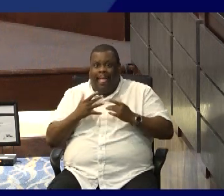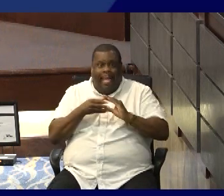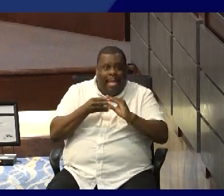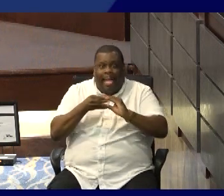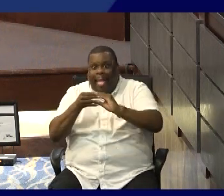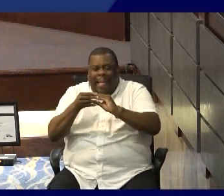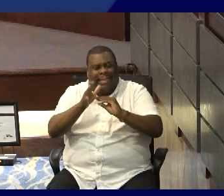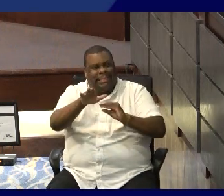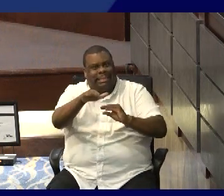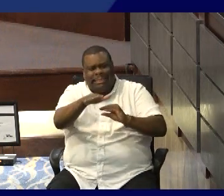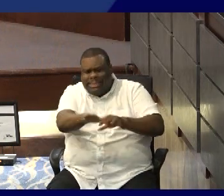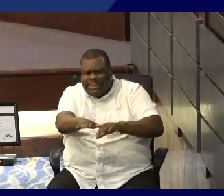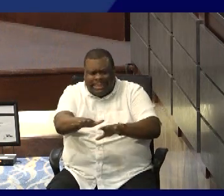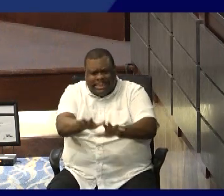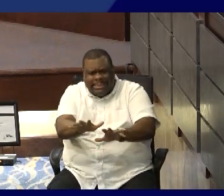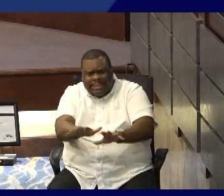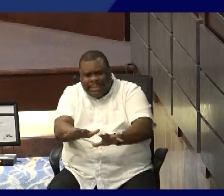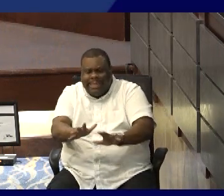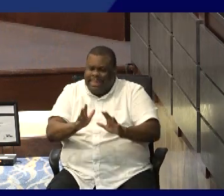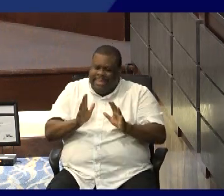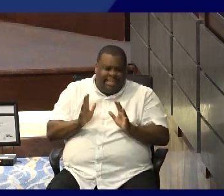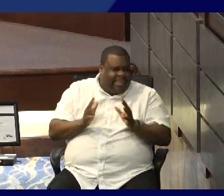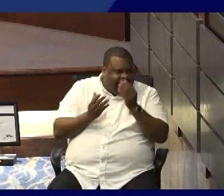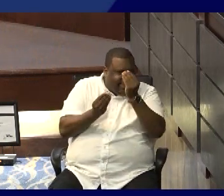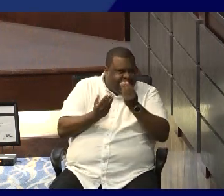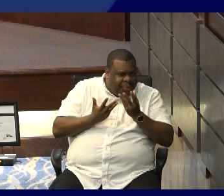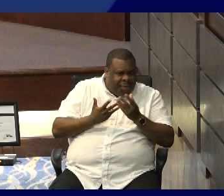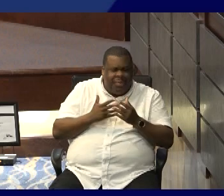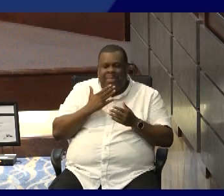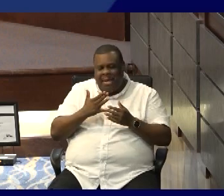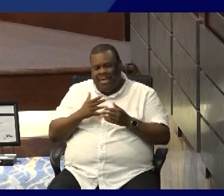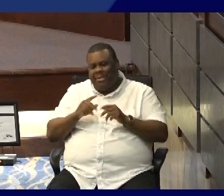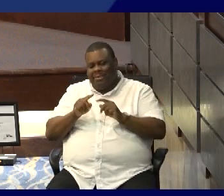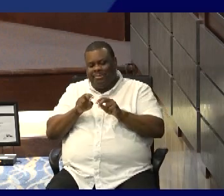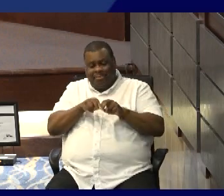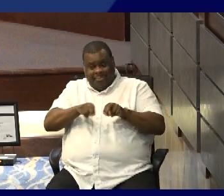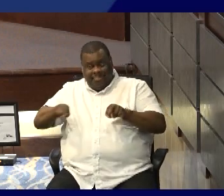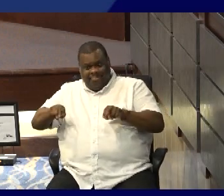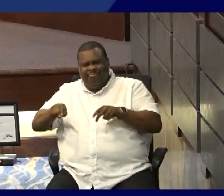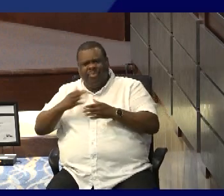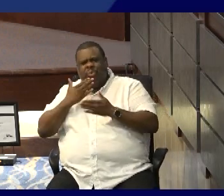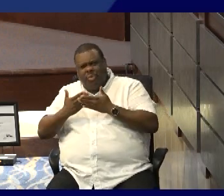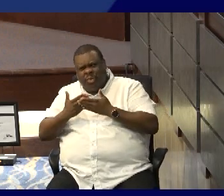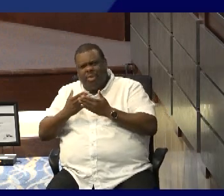me. But joined by a great team here, and of course this